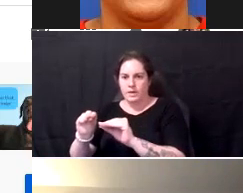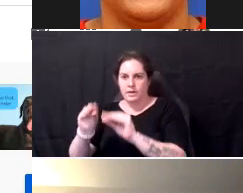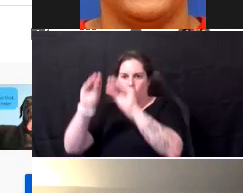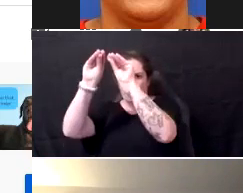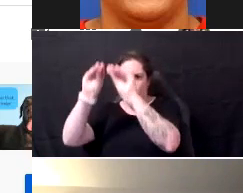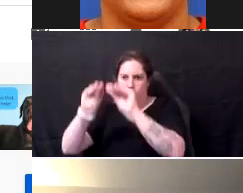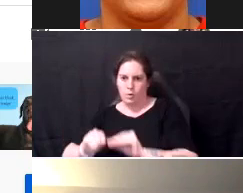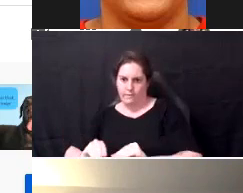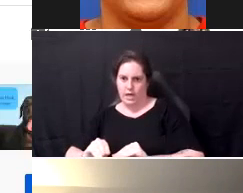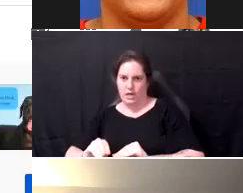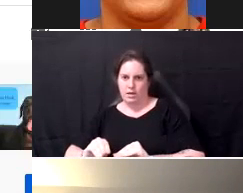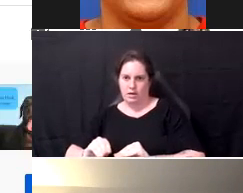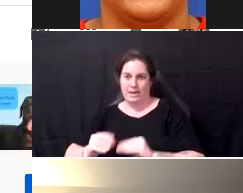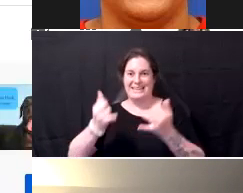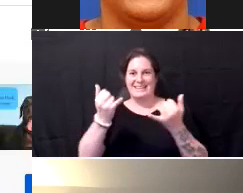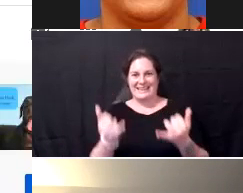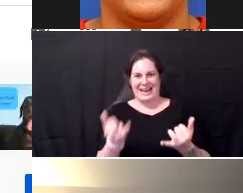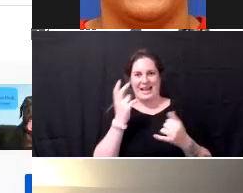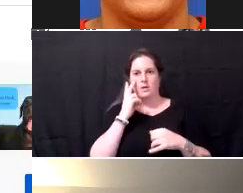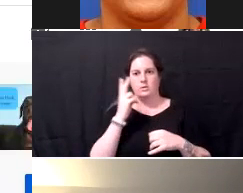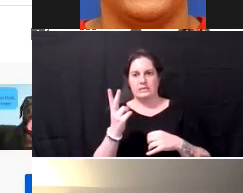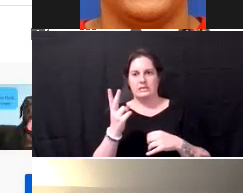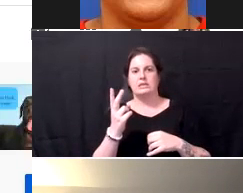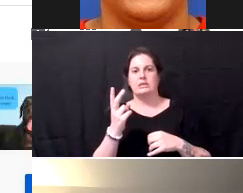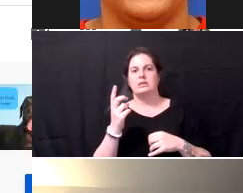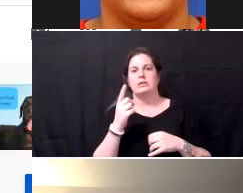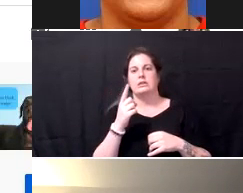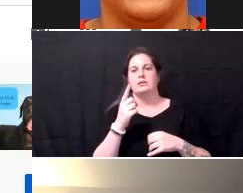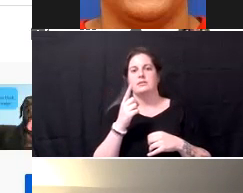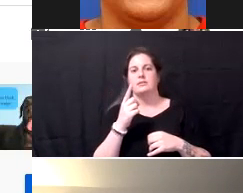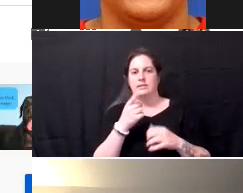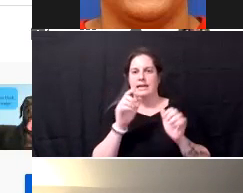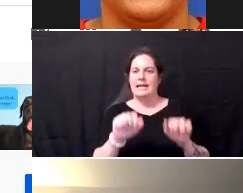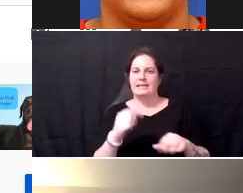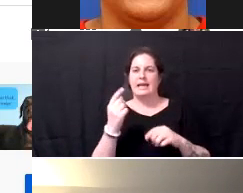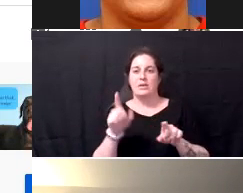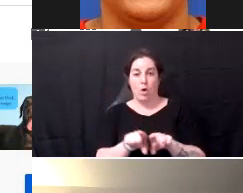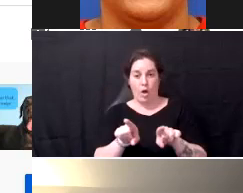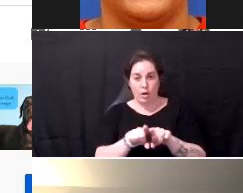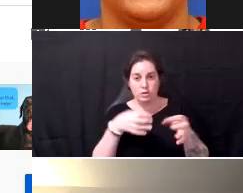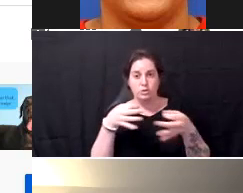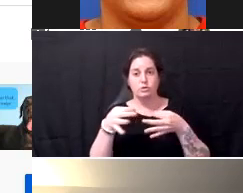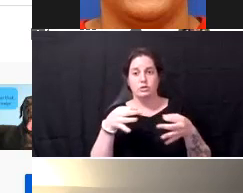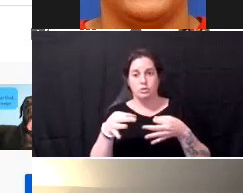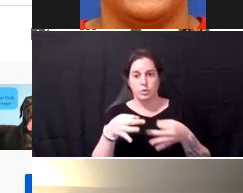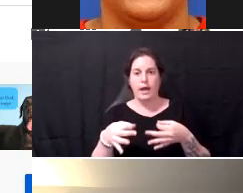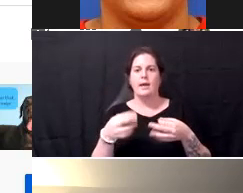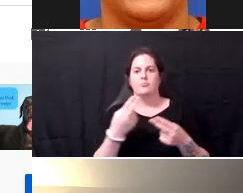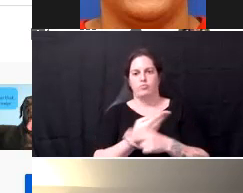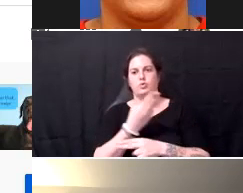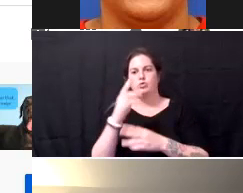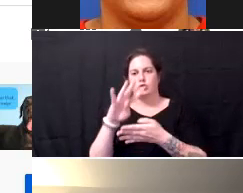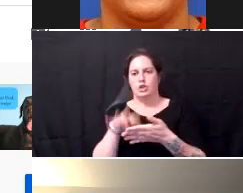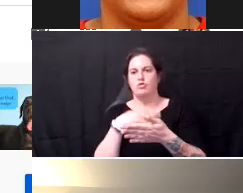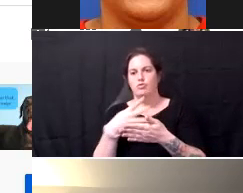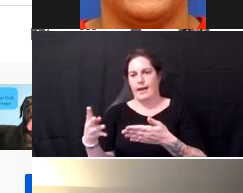Now, I wanted you to see here today that you can also describe moving objects using graphs. Notice we don't